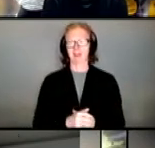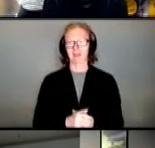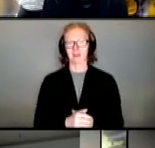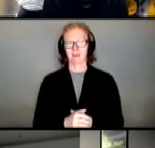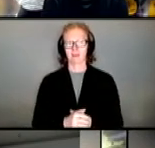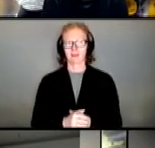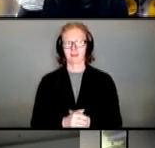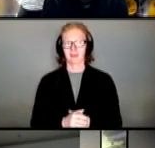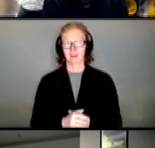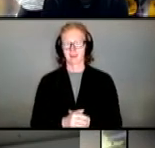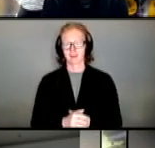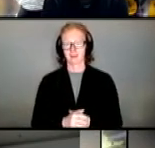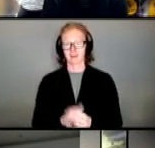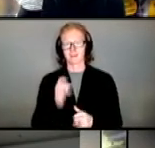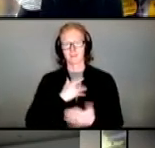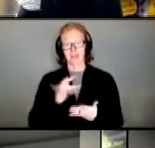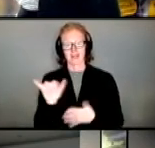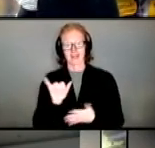now, where we are.